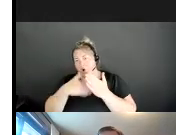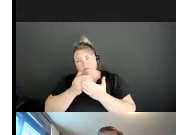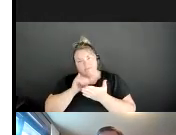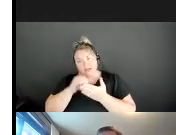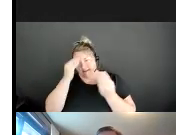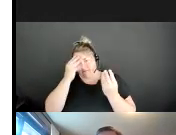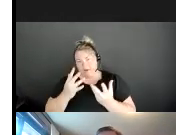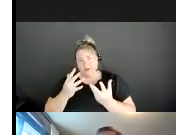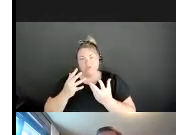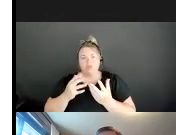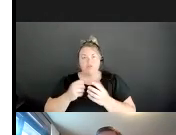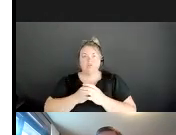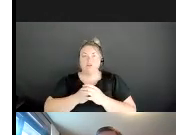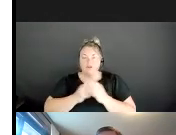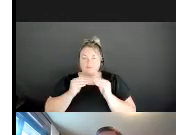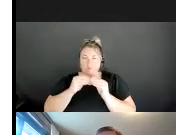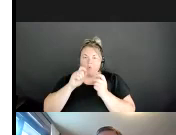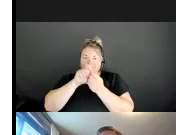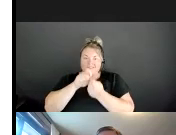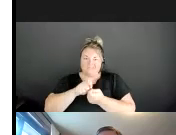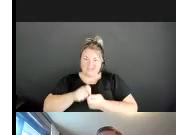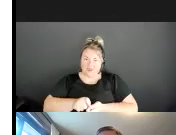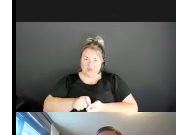information in more detailed?